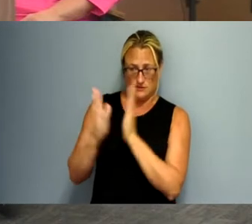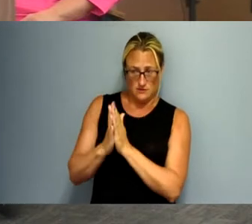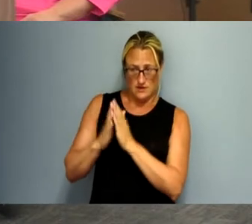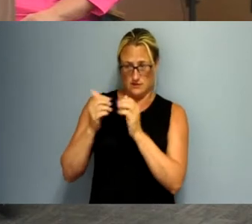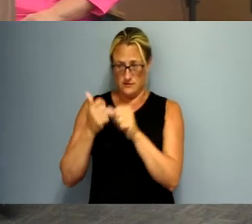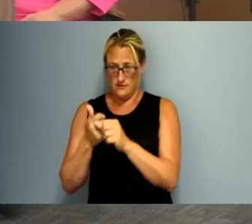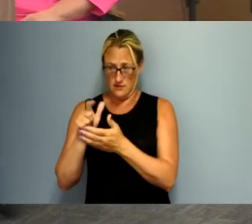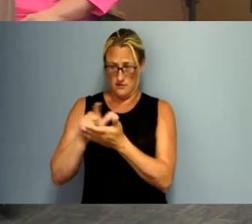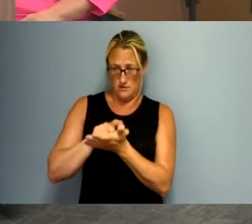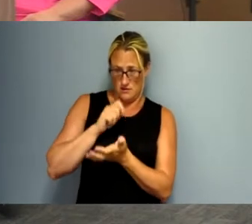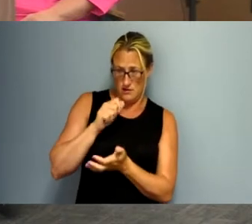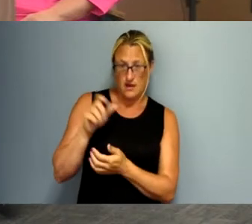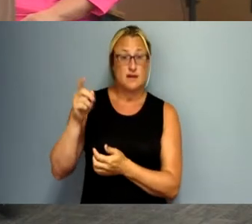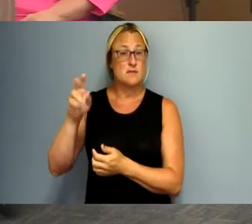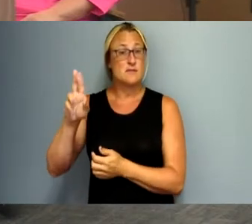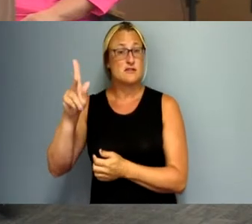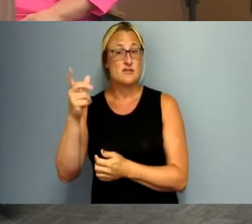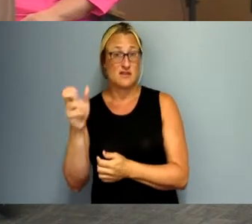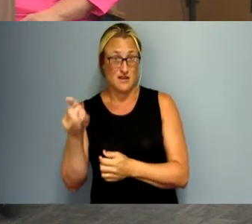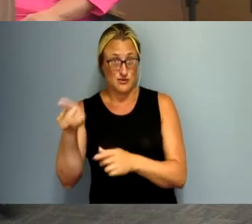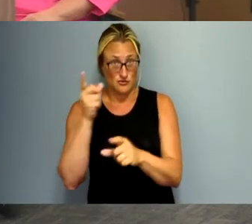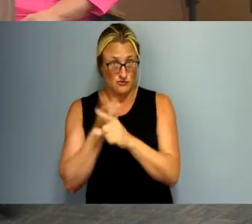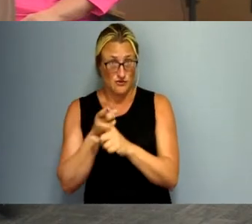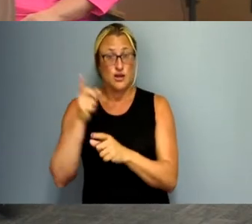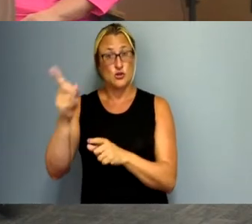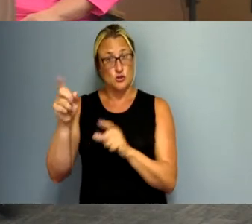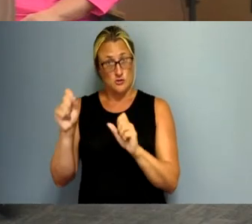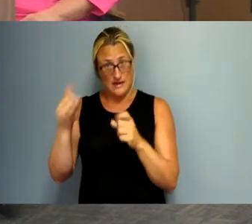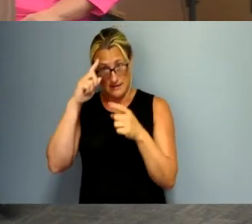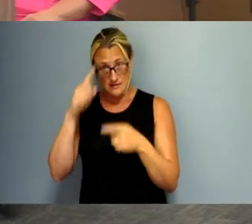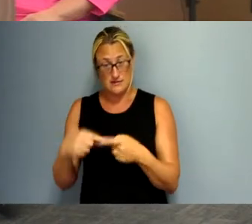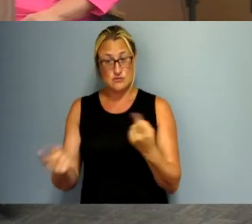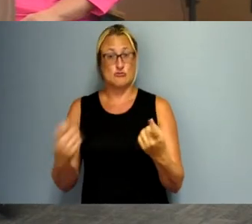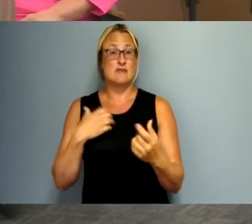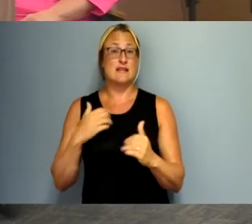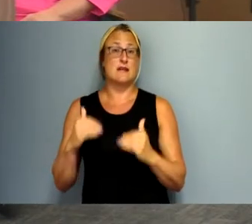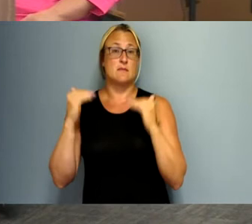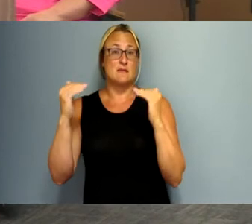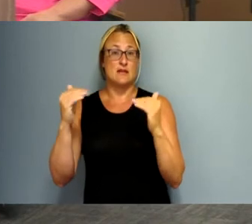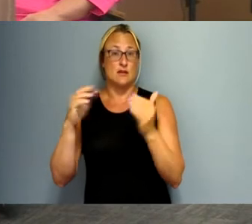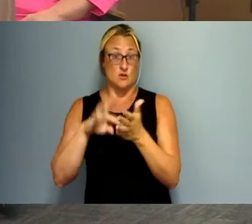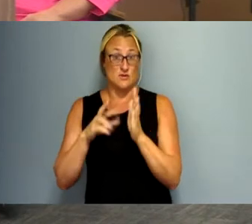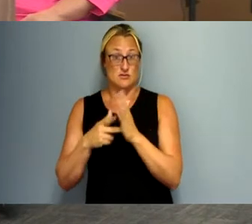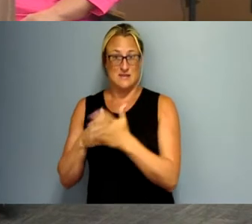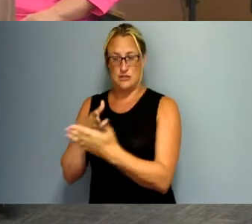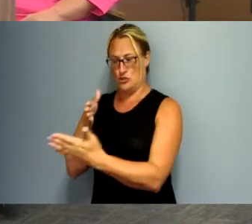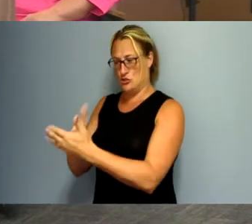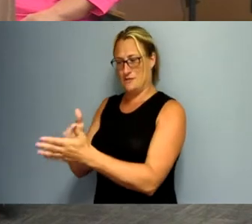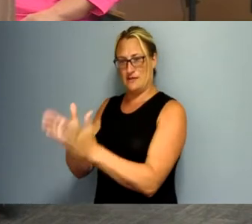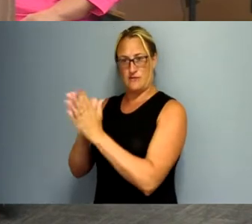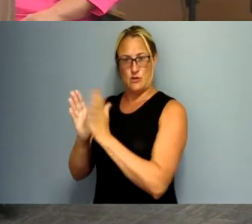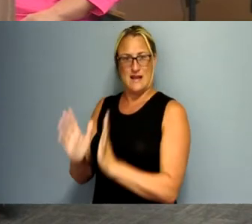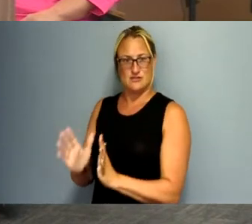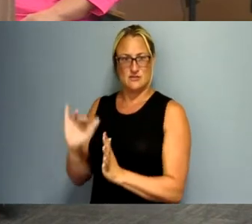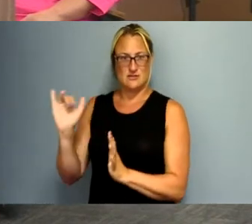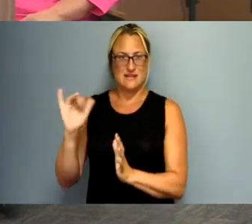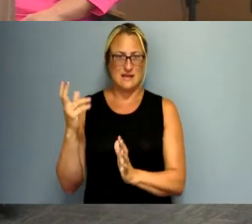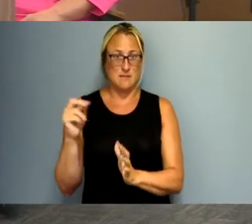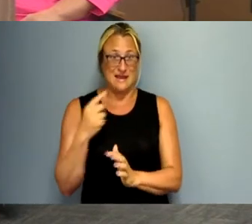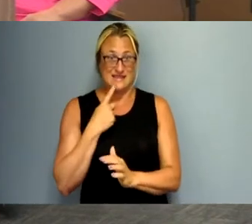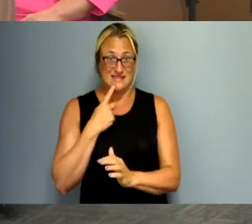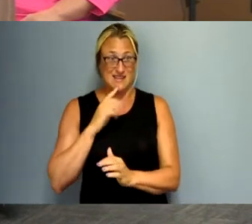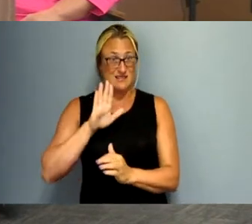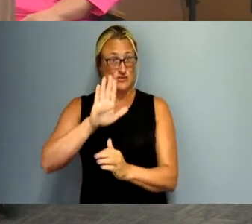Mr. Khan, you are correct that you have the right to disagree and appeal, which means suing the requesters. As Megan pointed out, you actually, it's